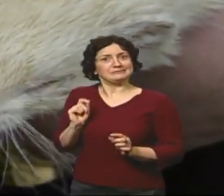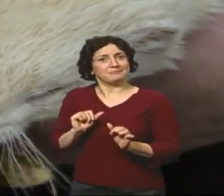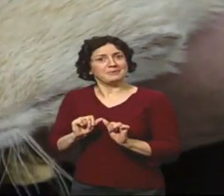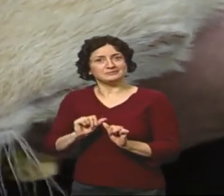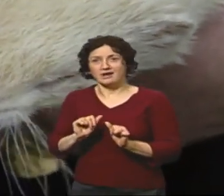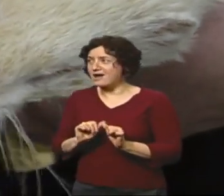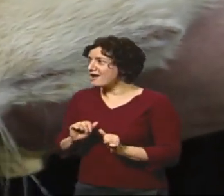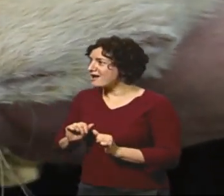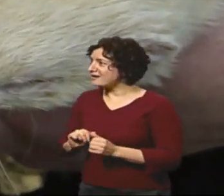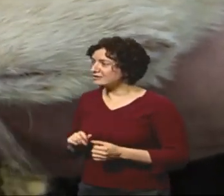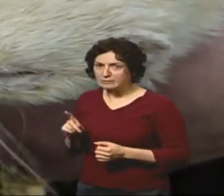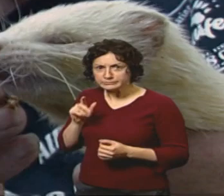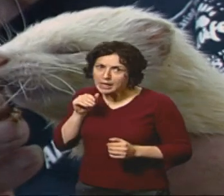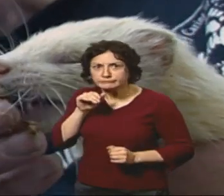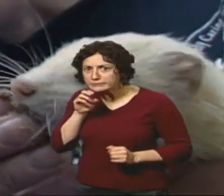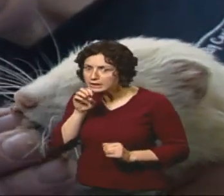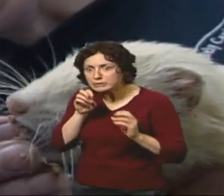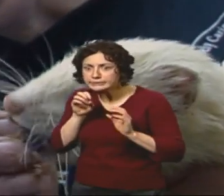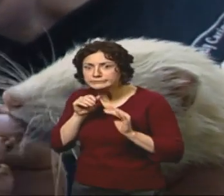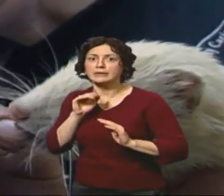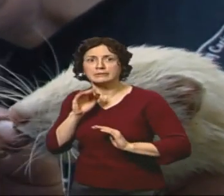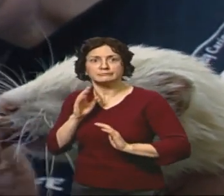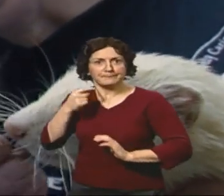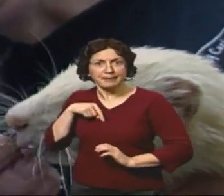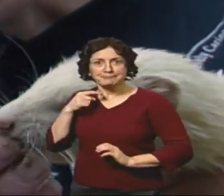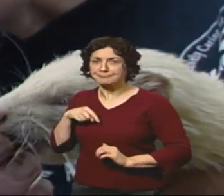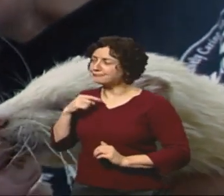thin? Certainly wolfing it down now, aren't you?